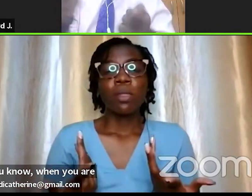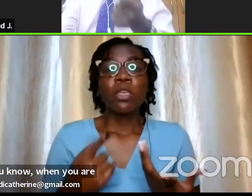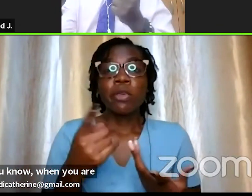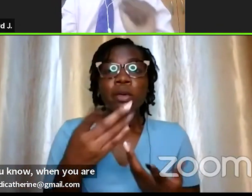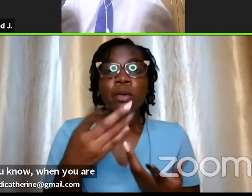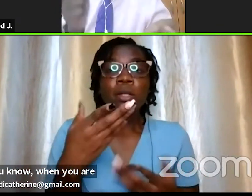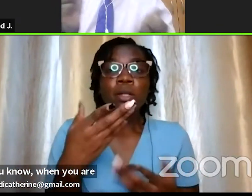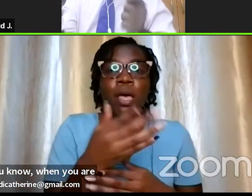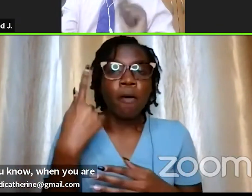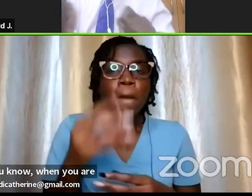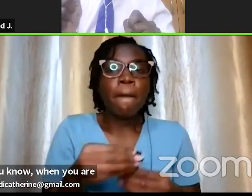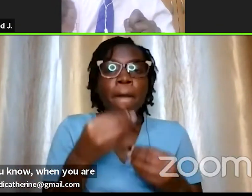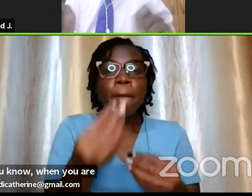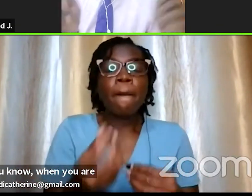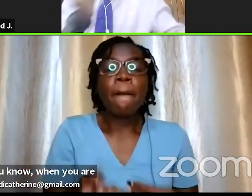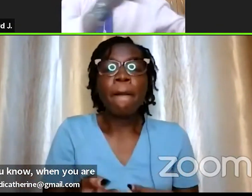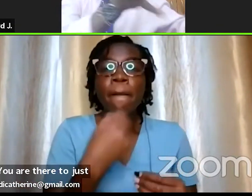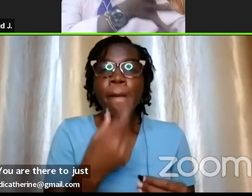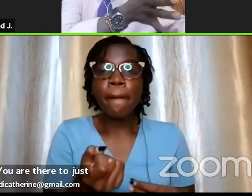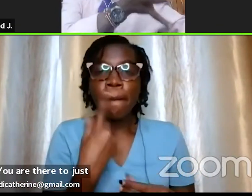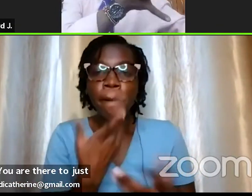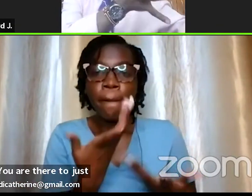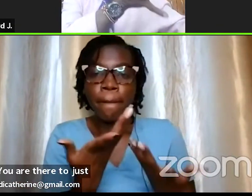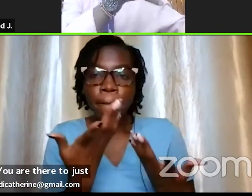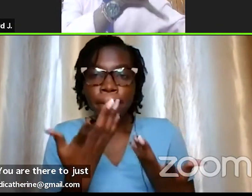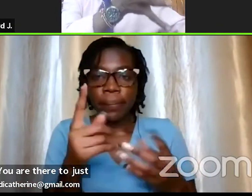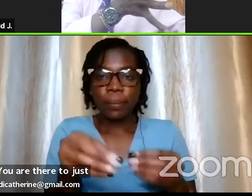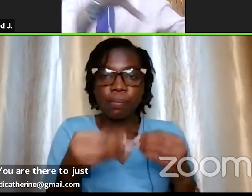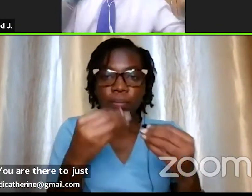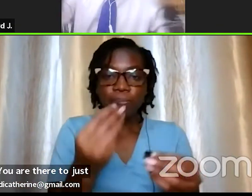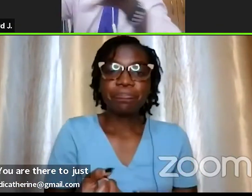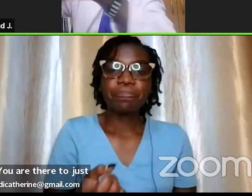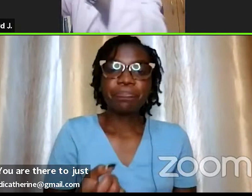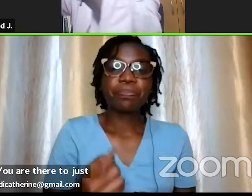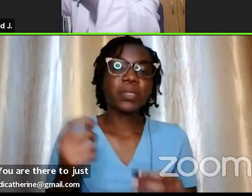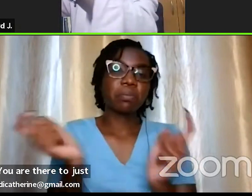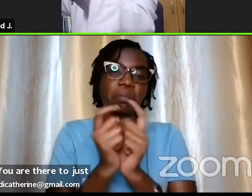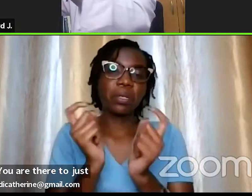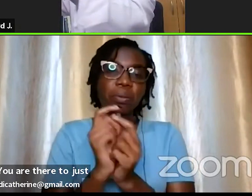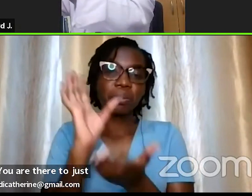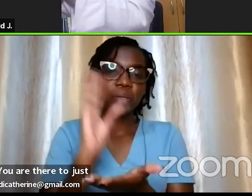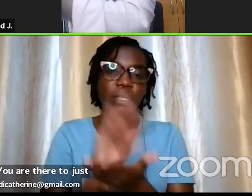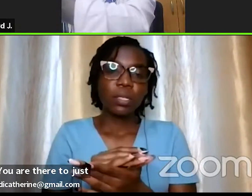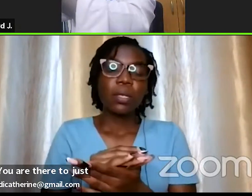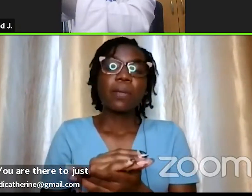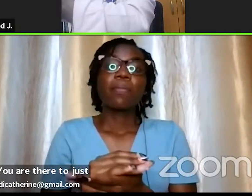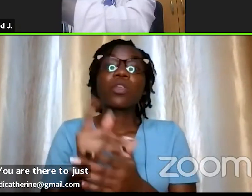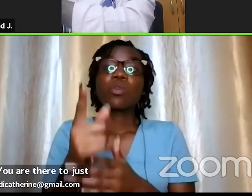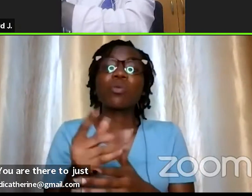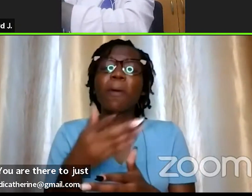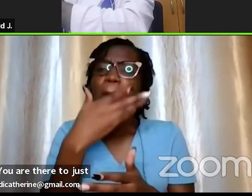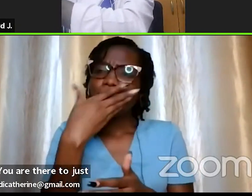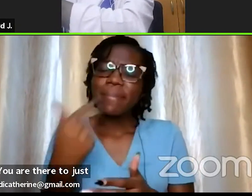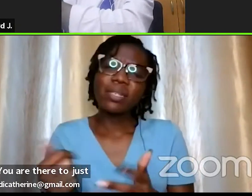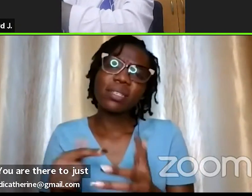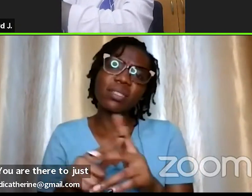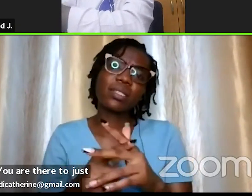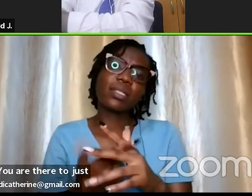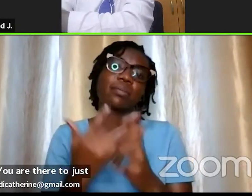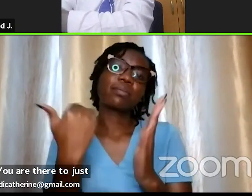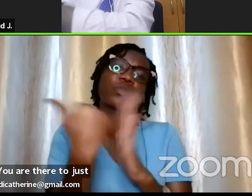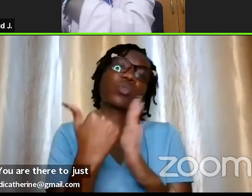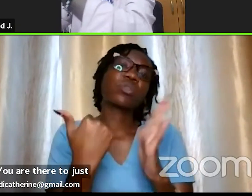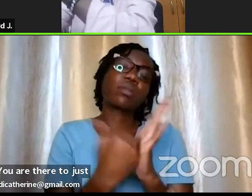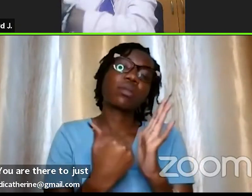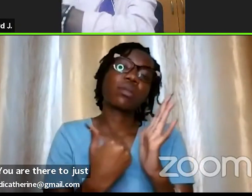give Panadols, you're there to give painkillers, instead of starting programs that will stop certain problems